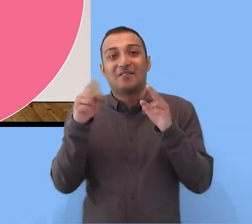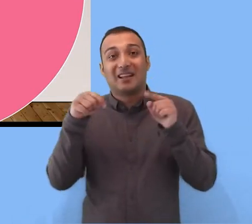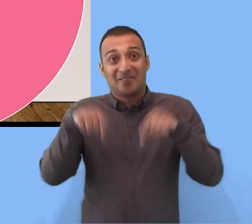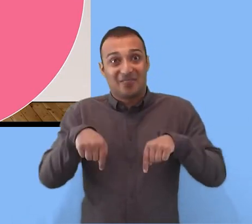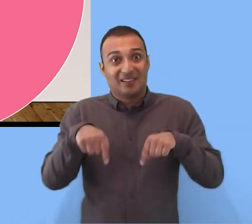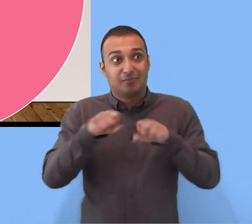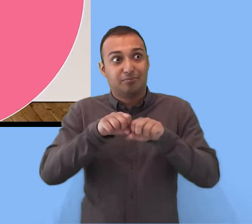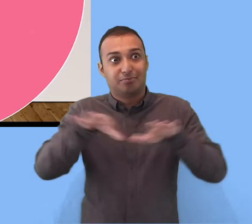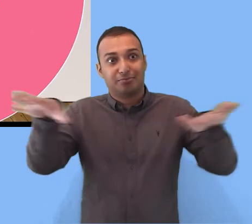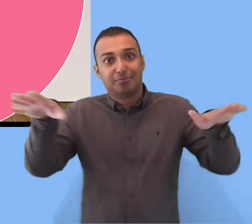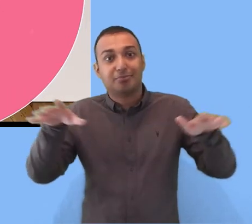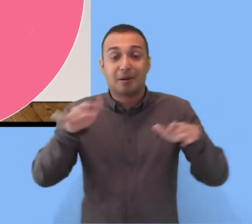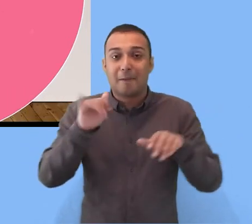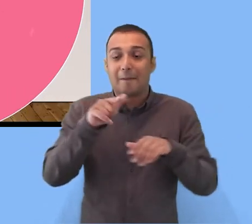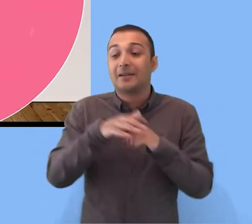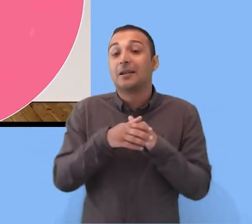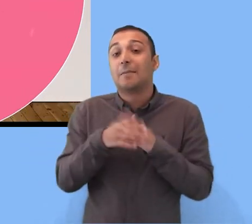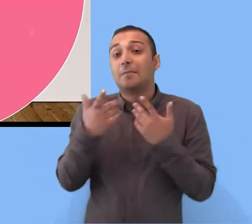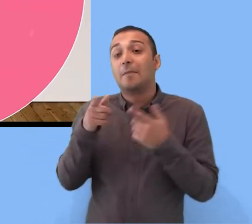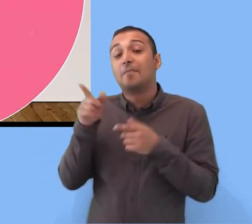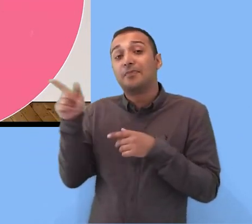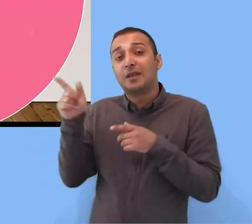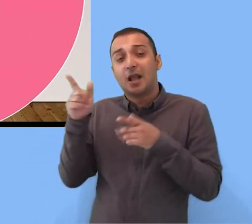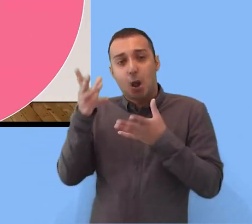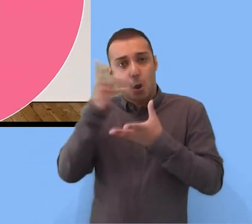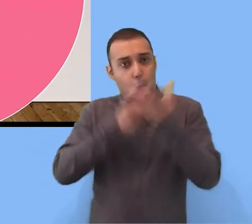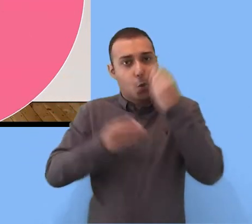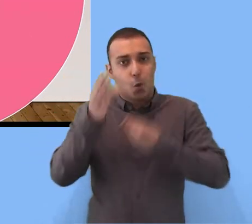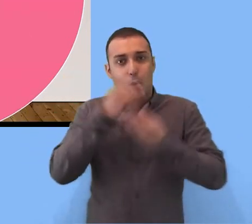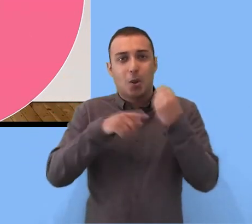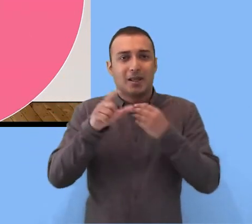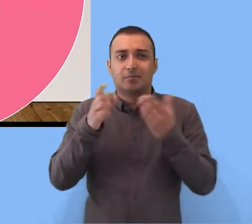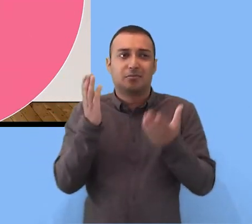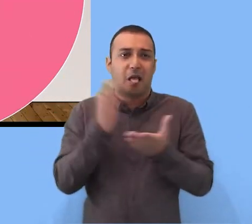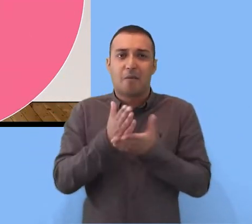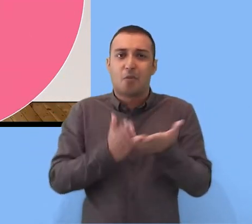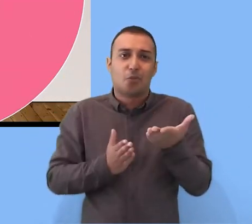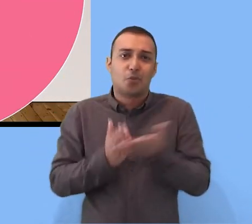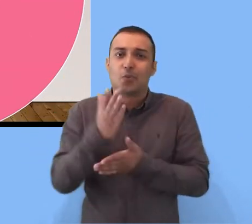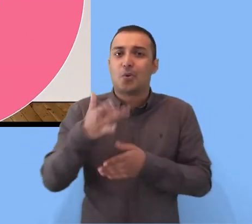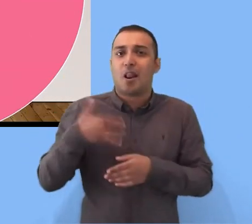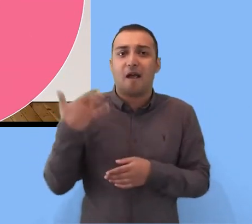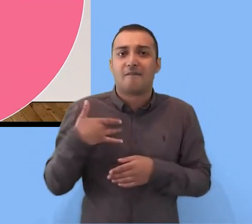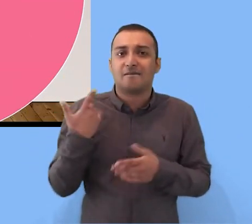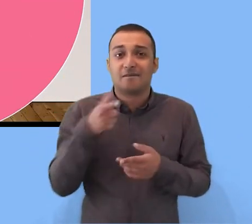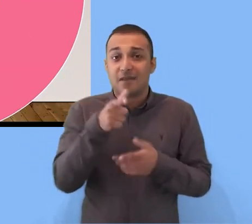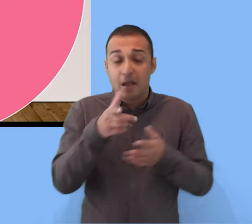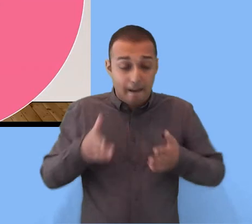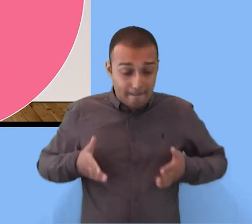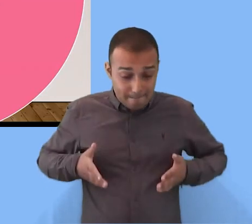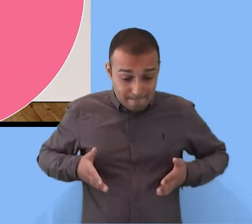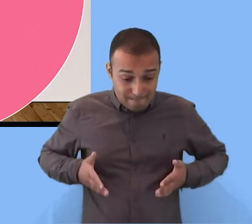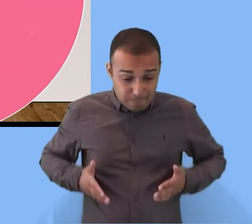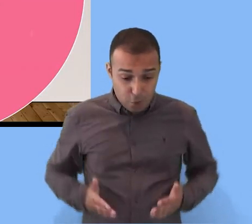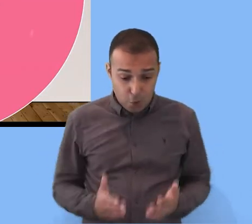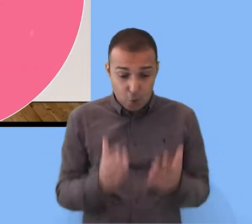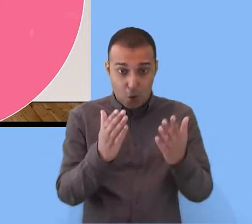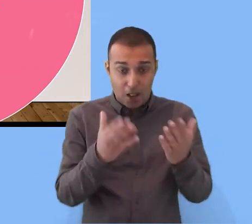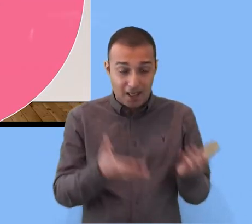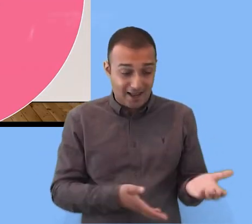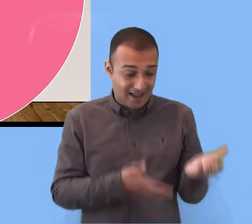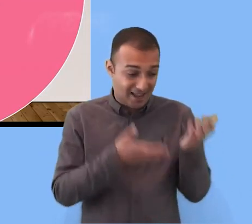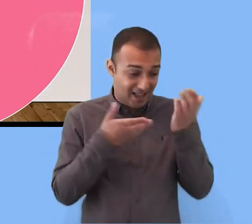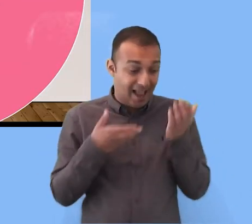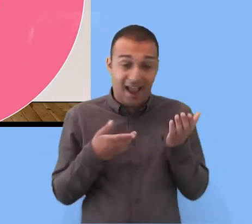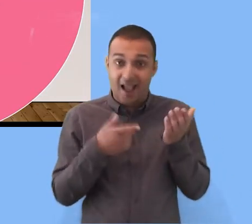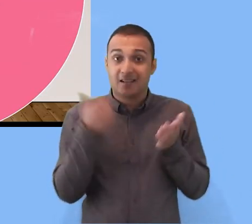group. Learning is a lifelong process. From the very first moment you're born, you are learning. I hope you're learning now